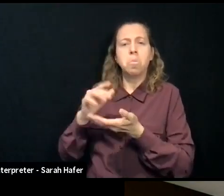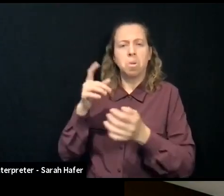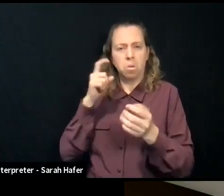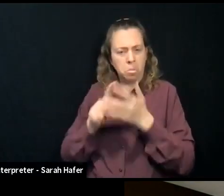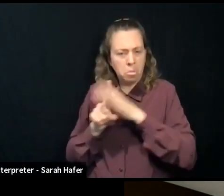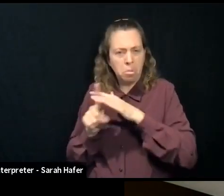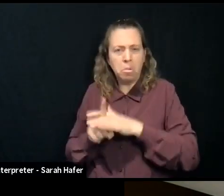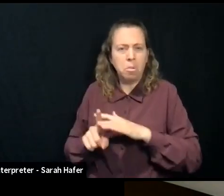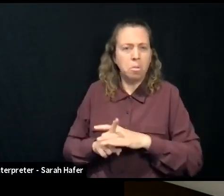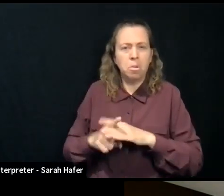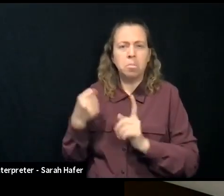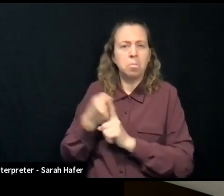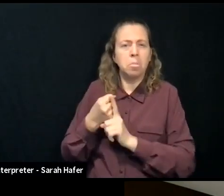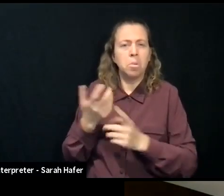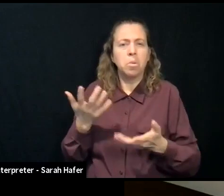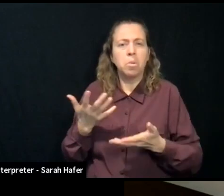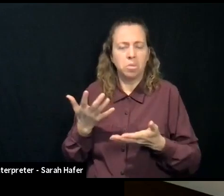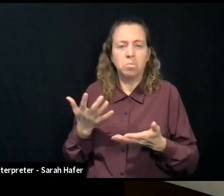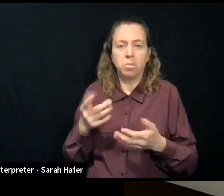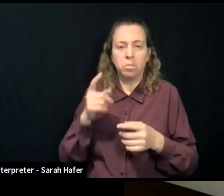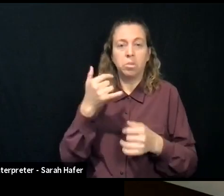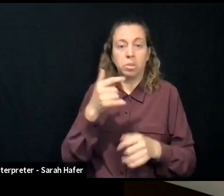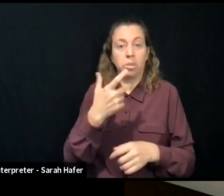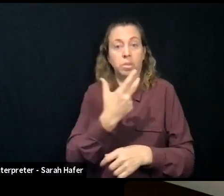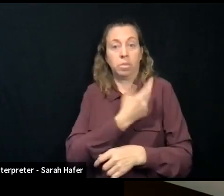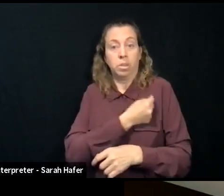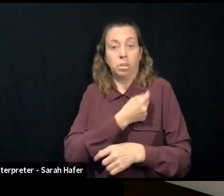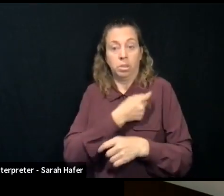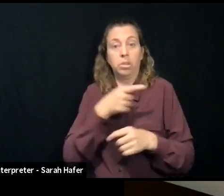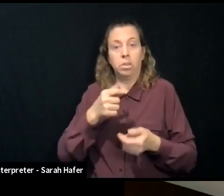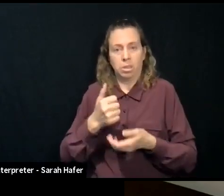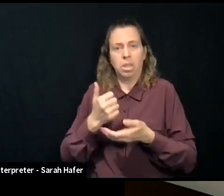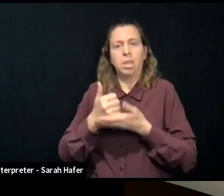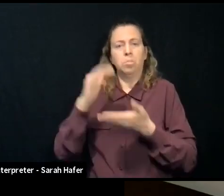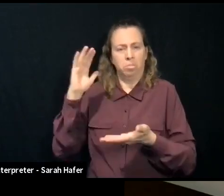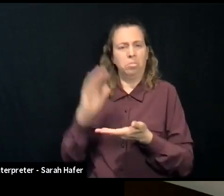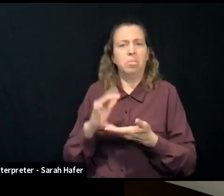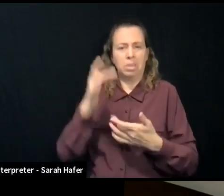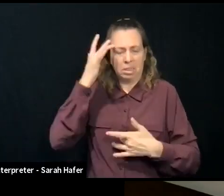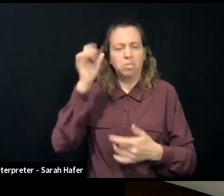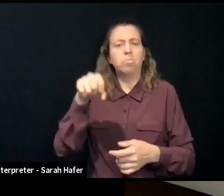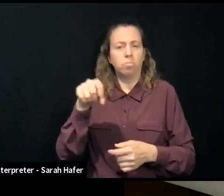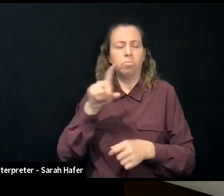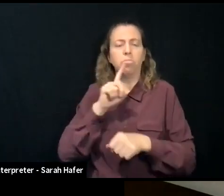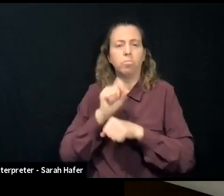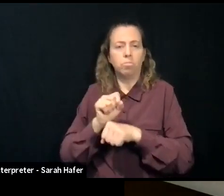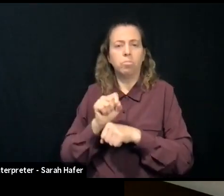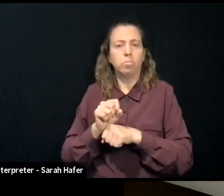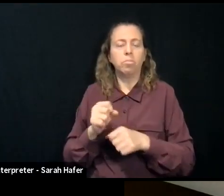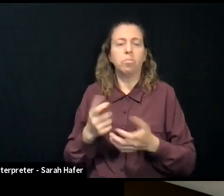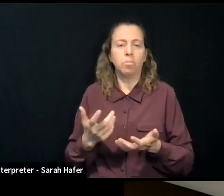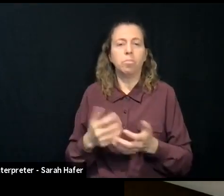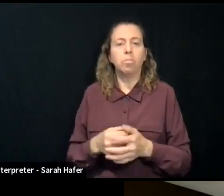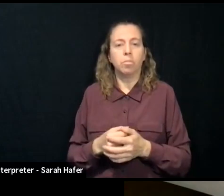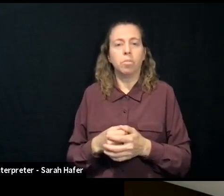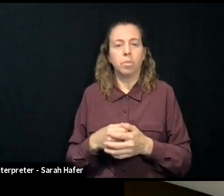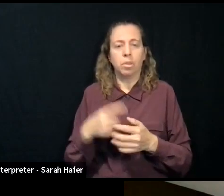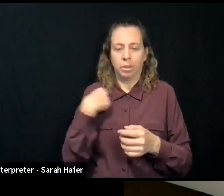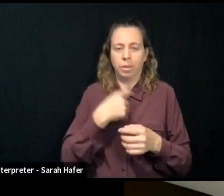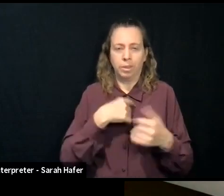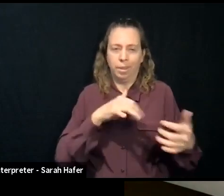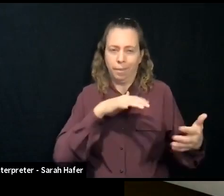been studied well enough to actually know whether people are getting sicker or not if they have a breakthrough case with a